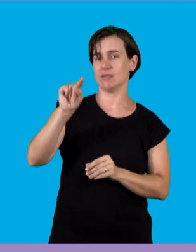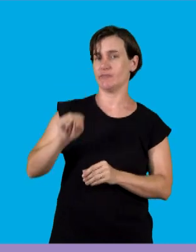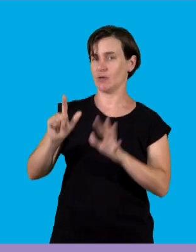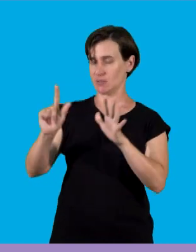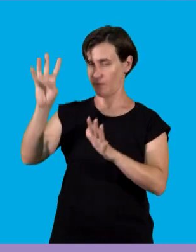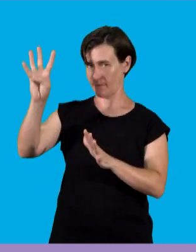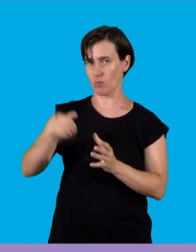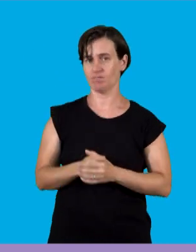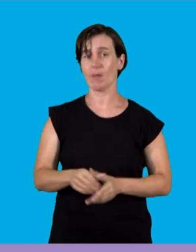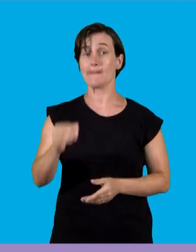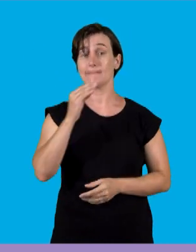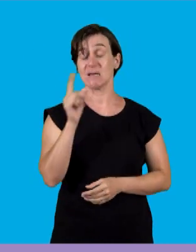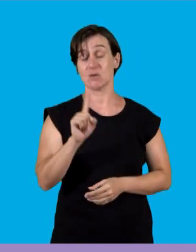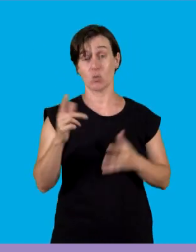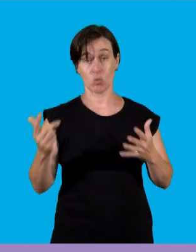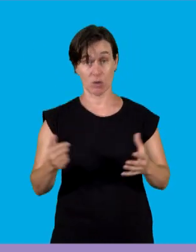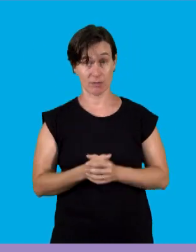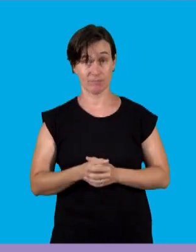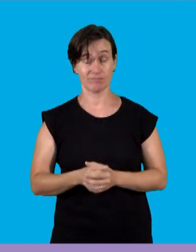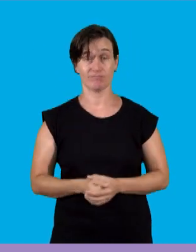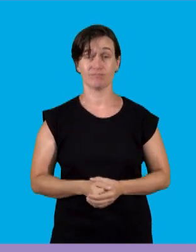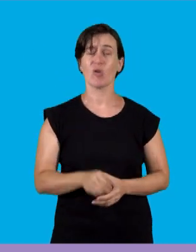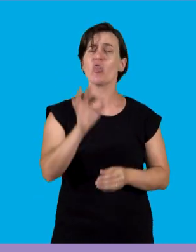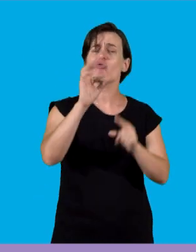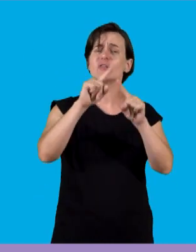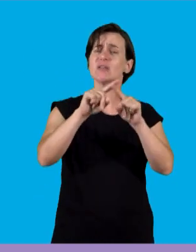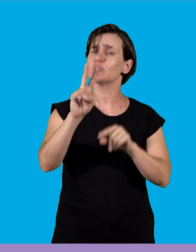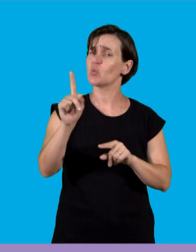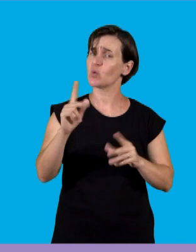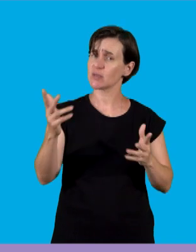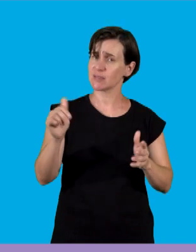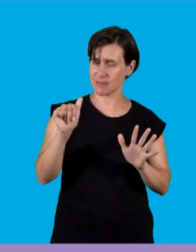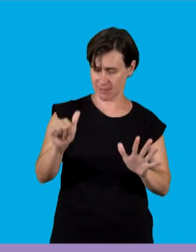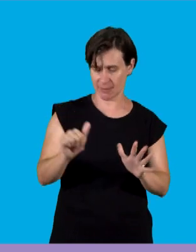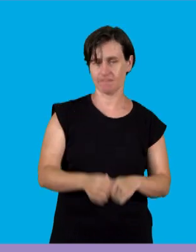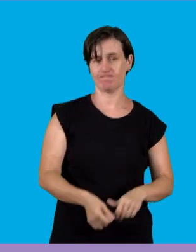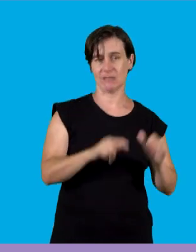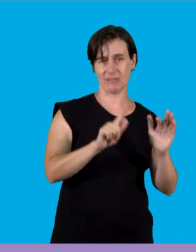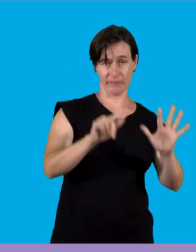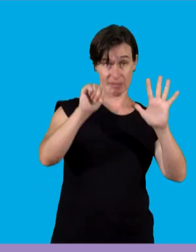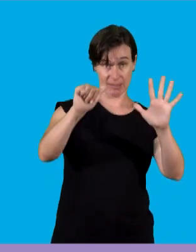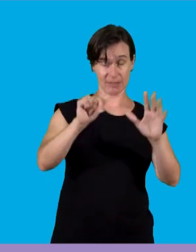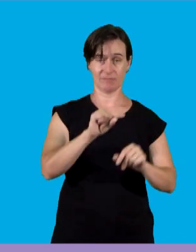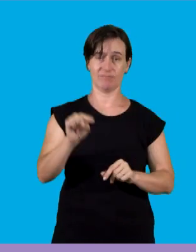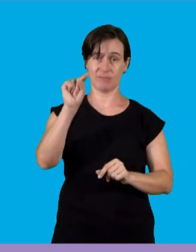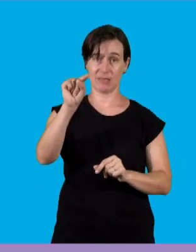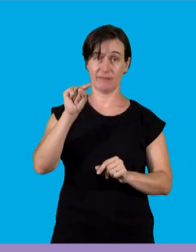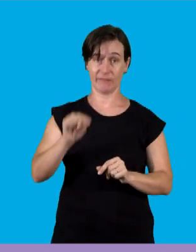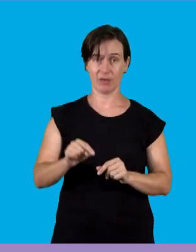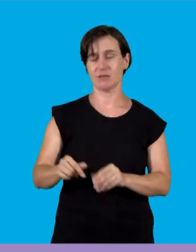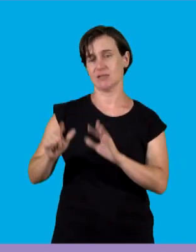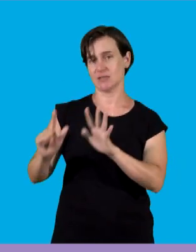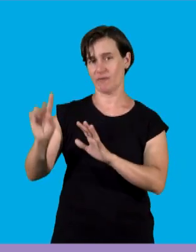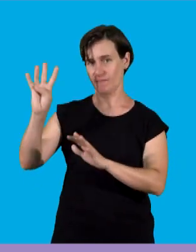So what does that give us? That is 7. And 3 multiplied by 2 is 6. This is divided